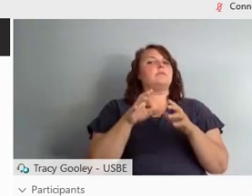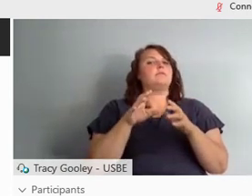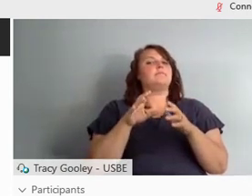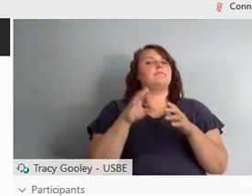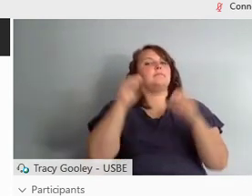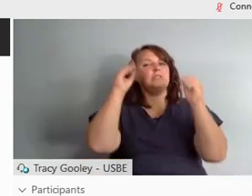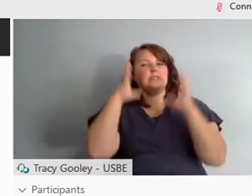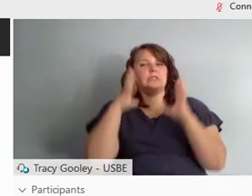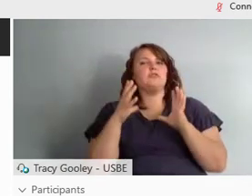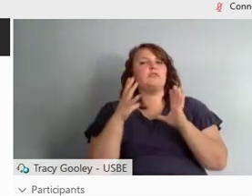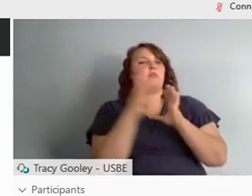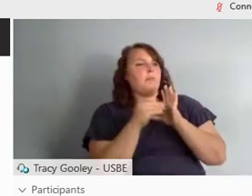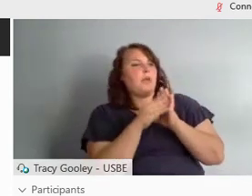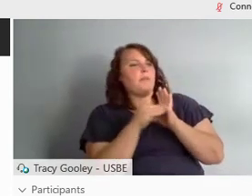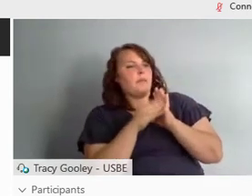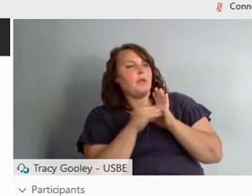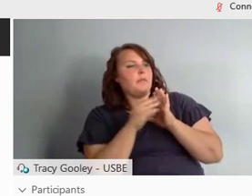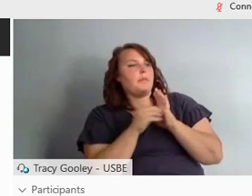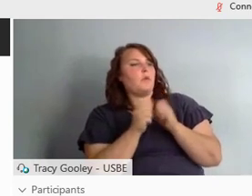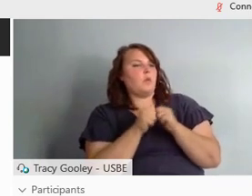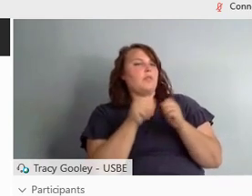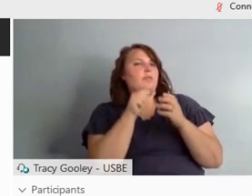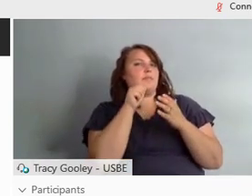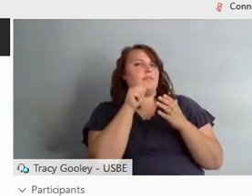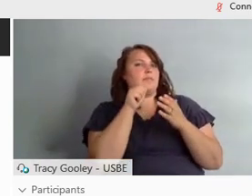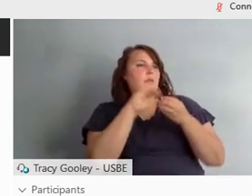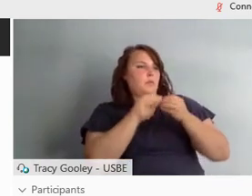that's as far as we got on here, so we're at emerging.